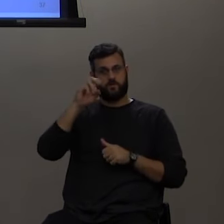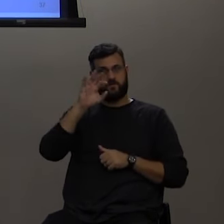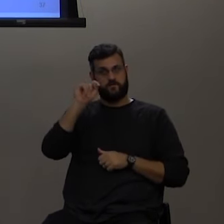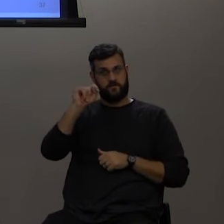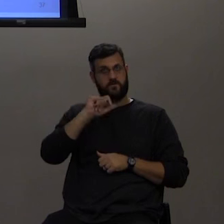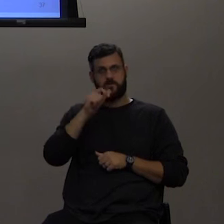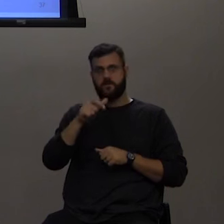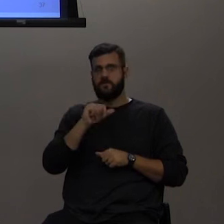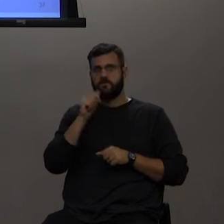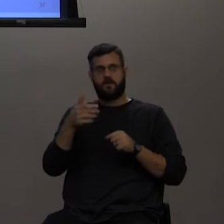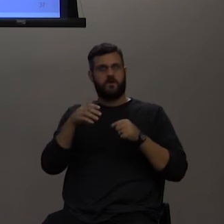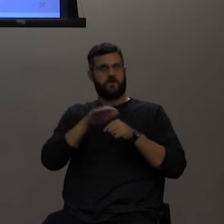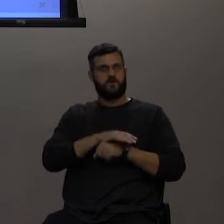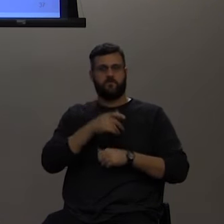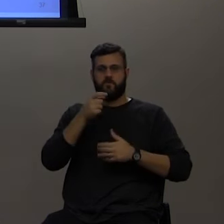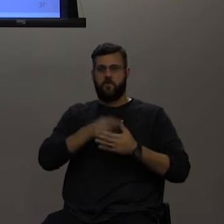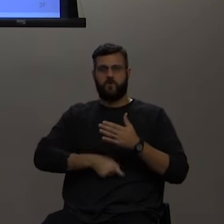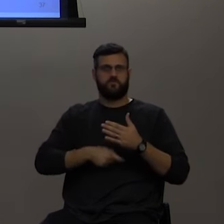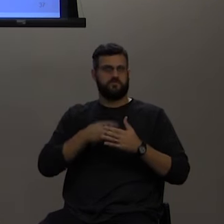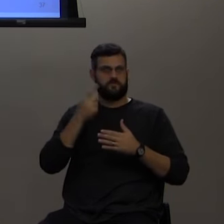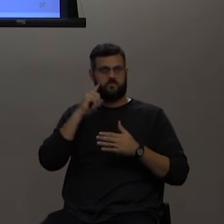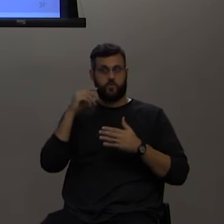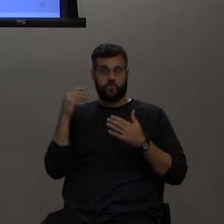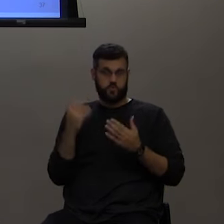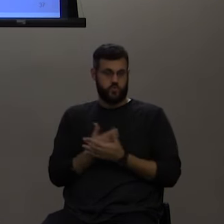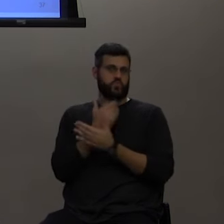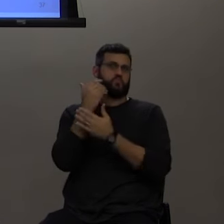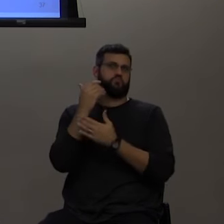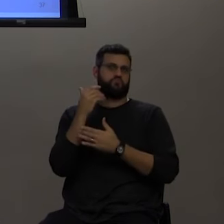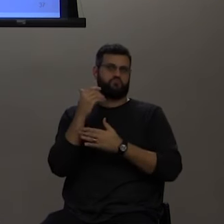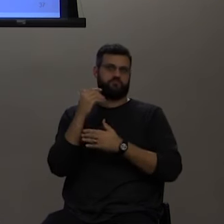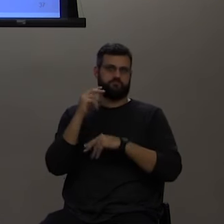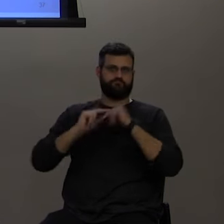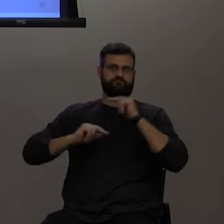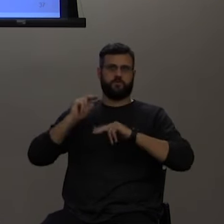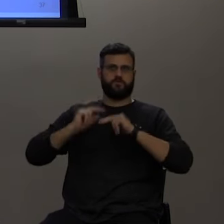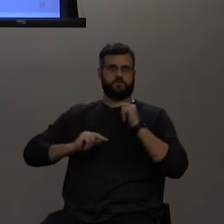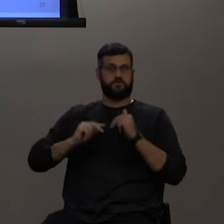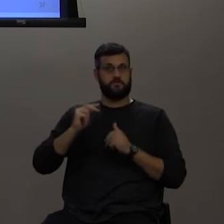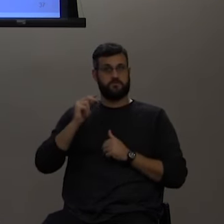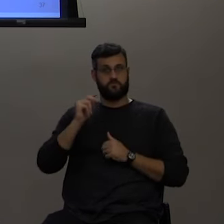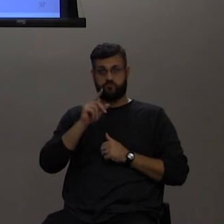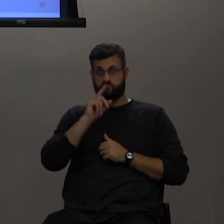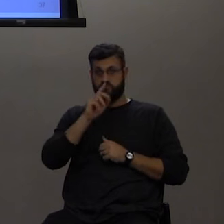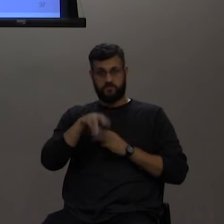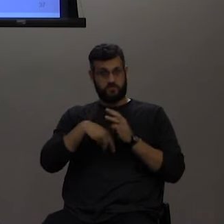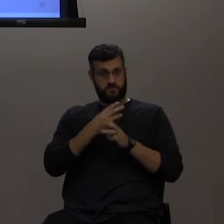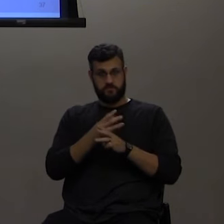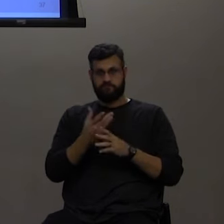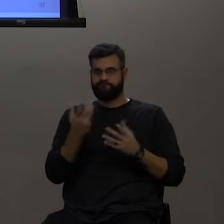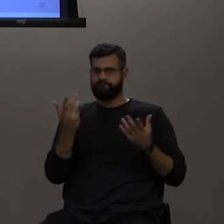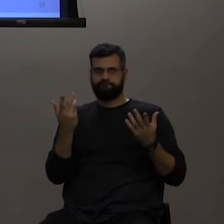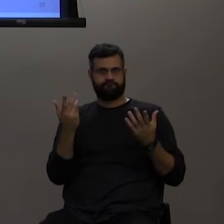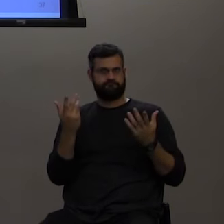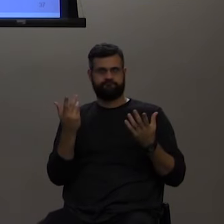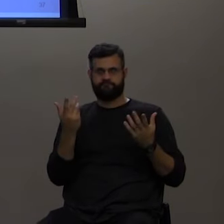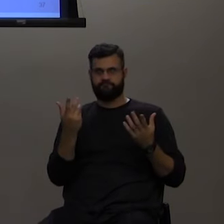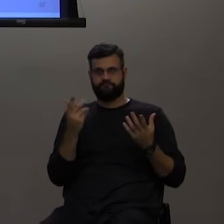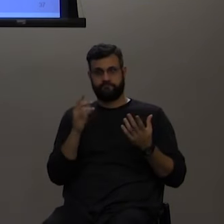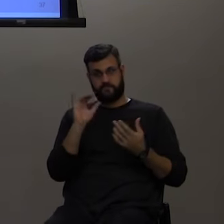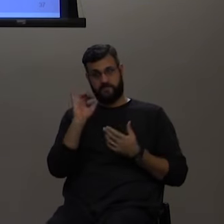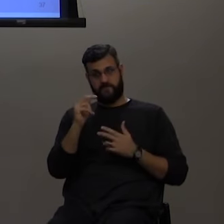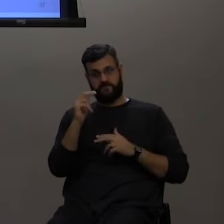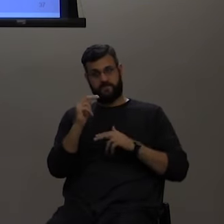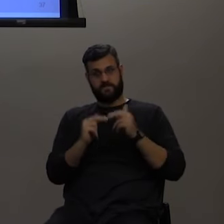the cost of a newly constructed manufacturing building. The reality is that you're likely not going to get out of your